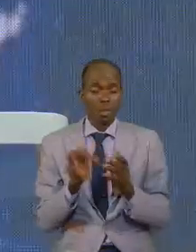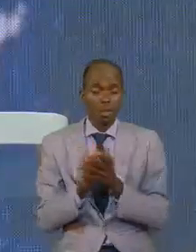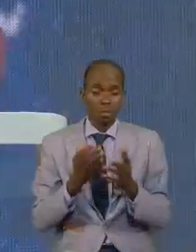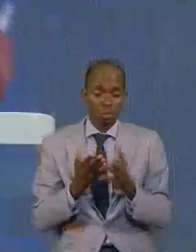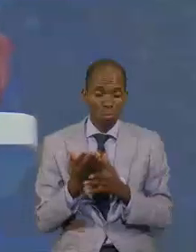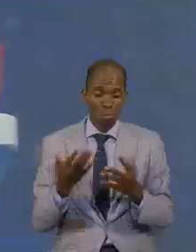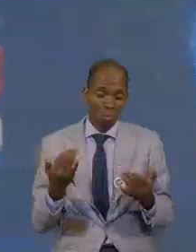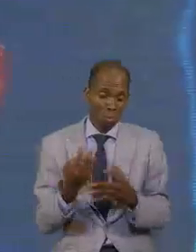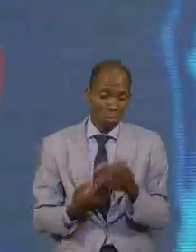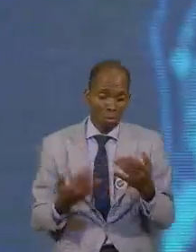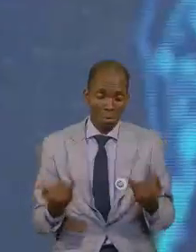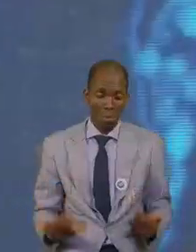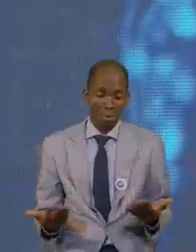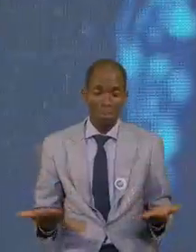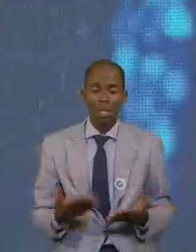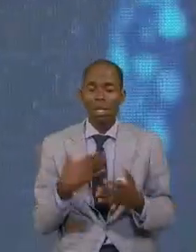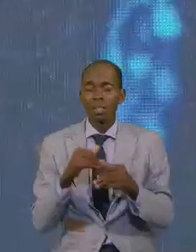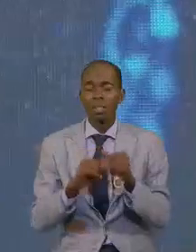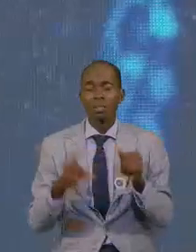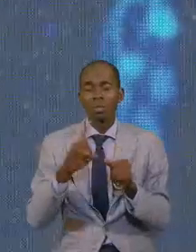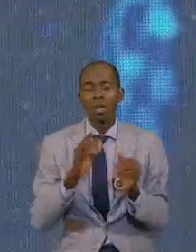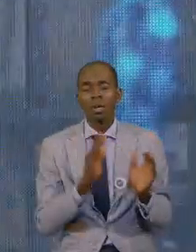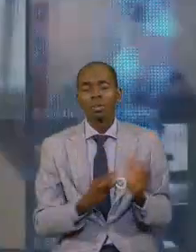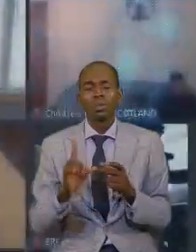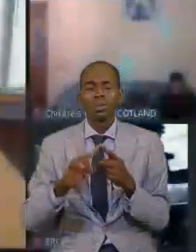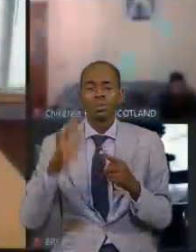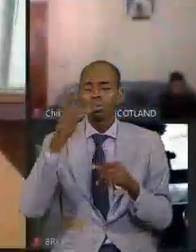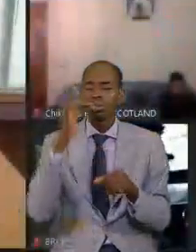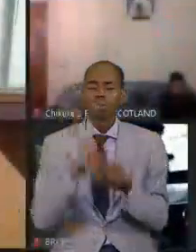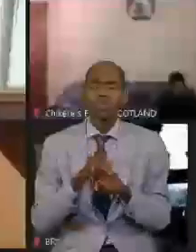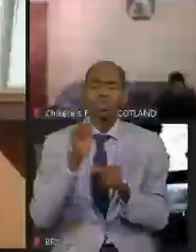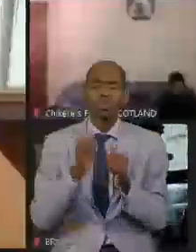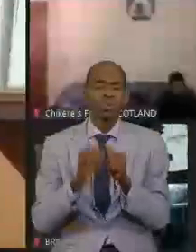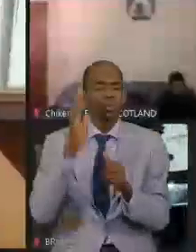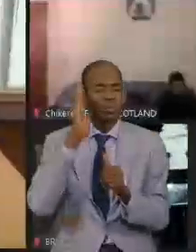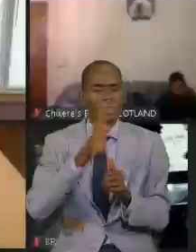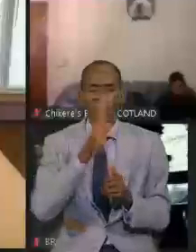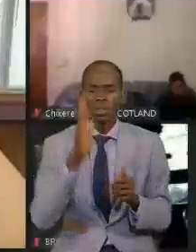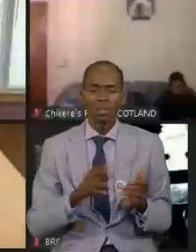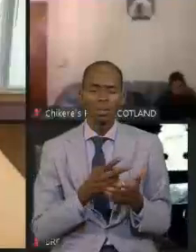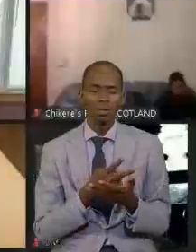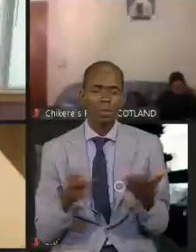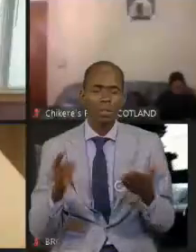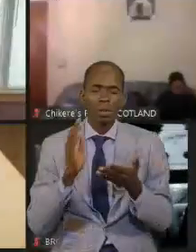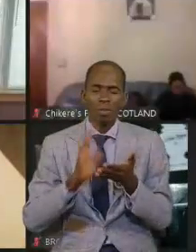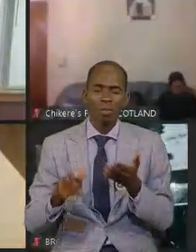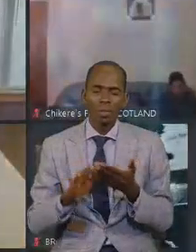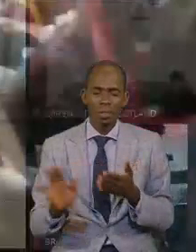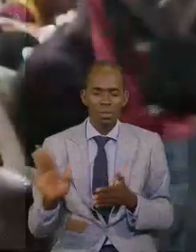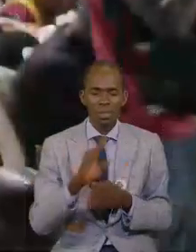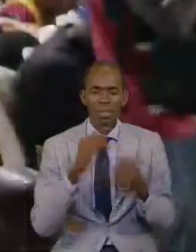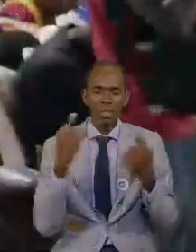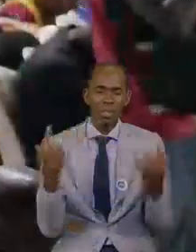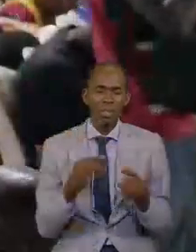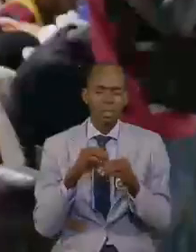according to your promise, which will not fail. forgive their sins in